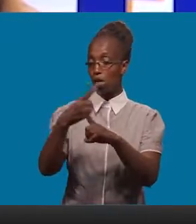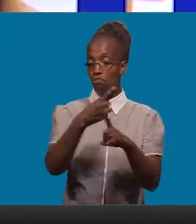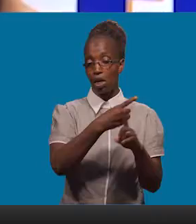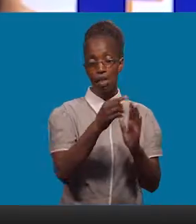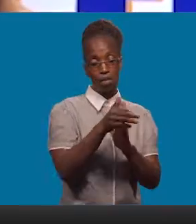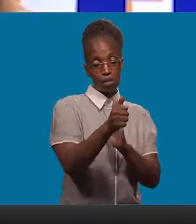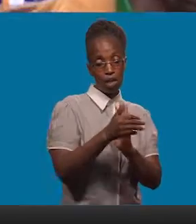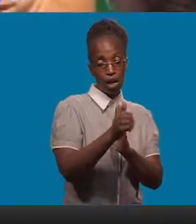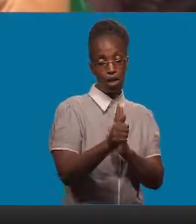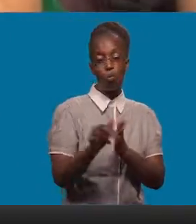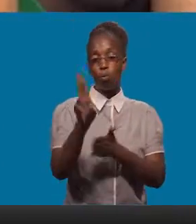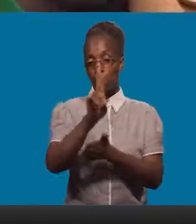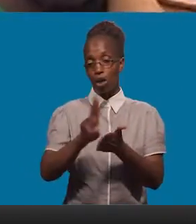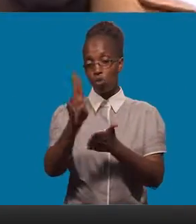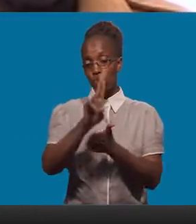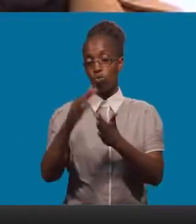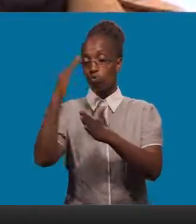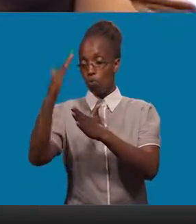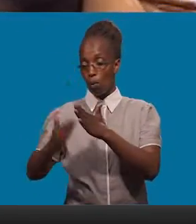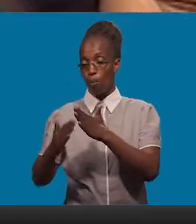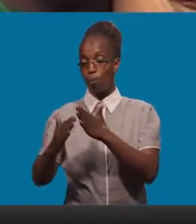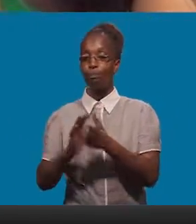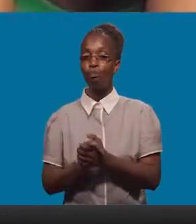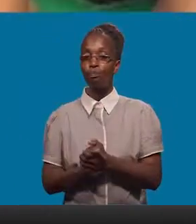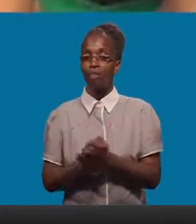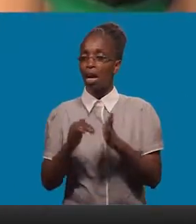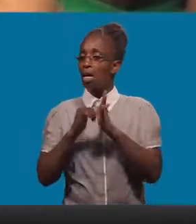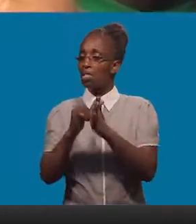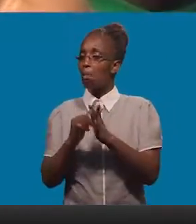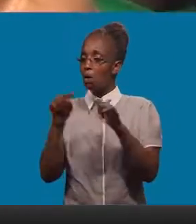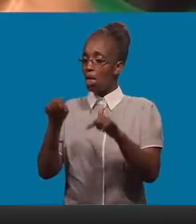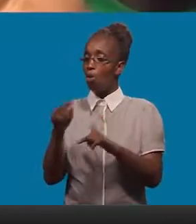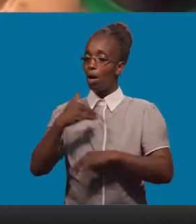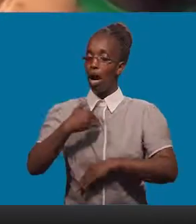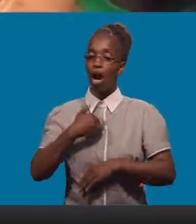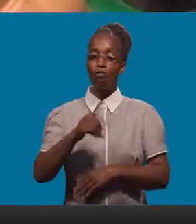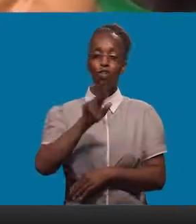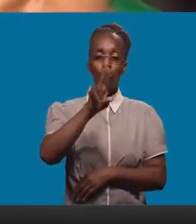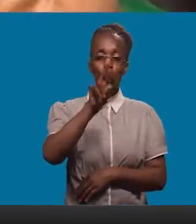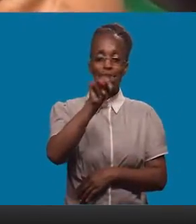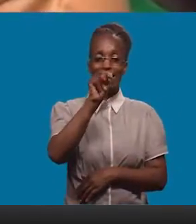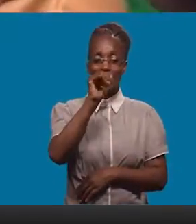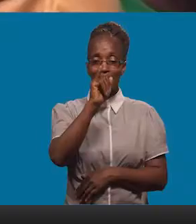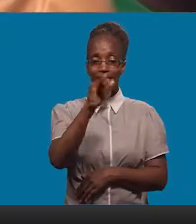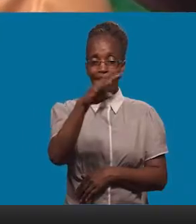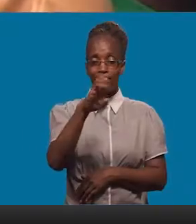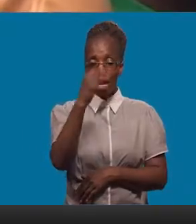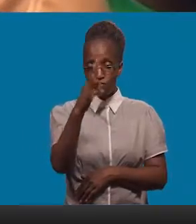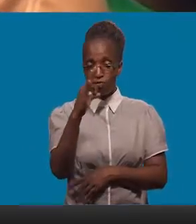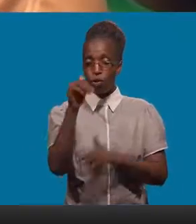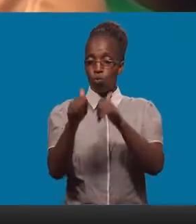send NFGM. We are going to engage, like now you have seen we have UNICEF. UNICEF is a major